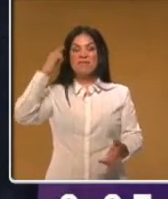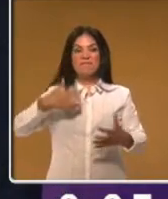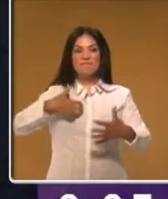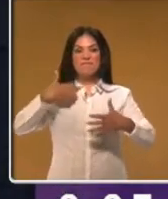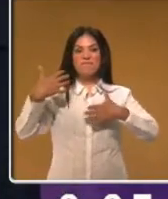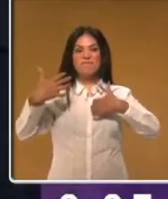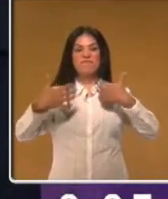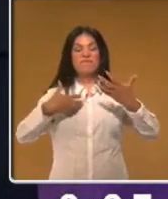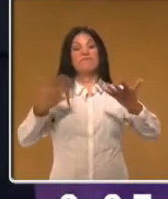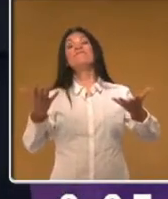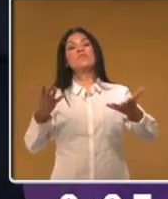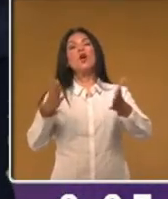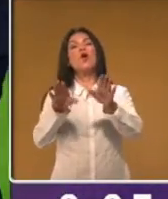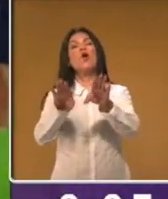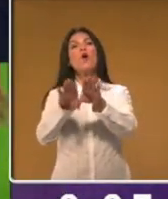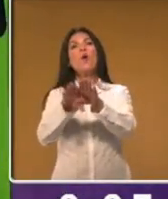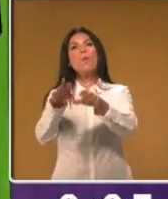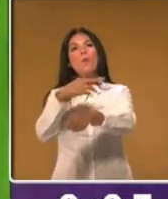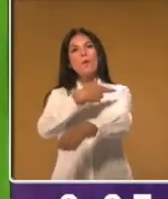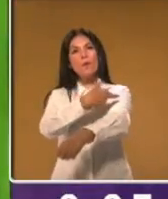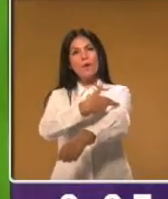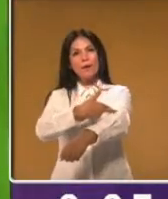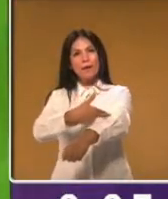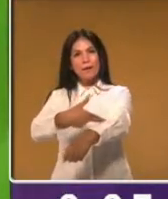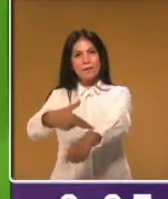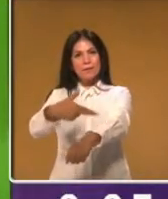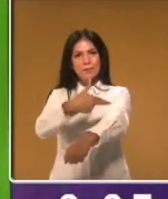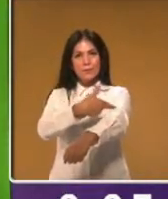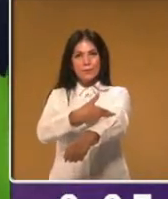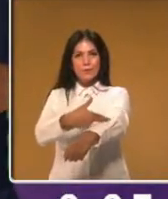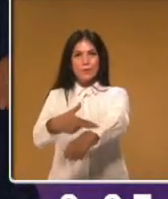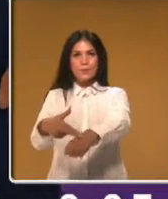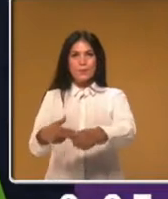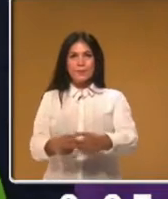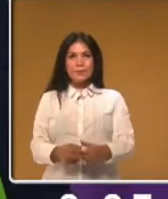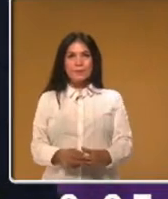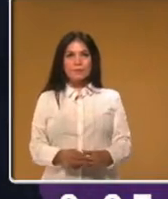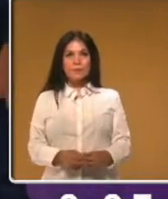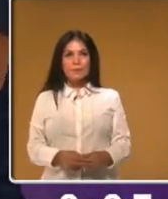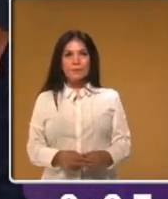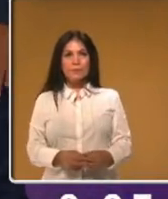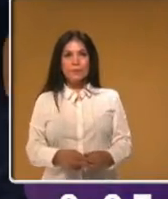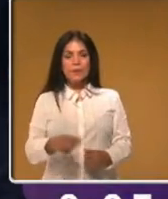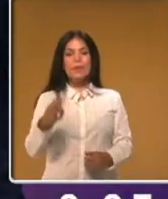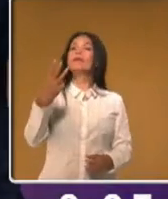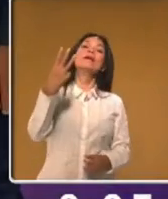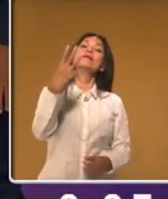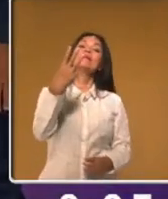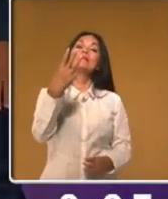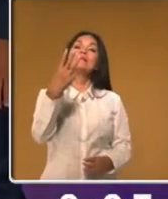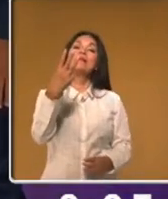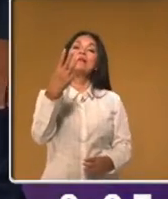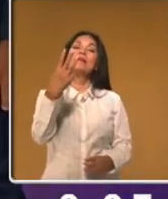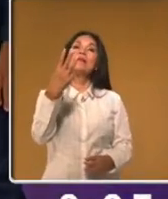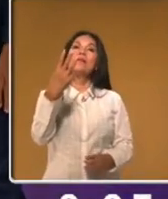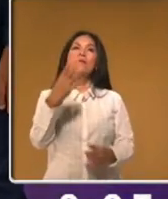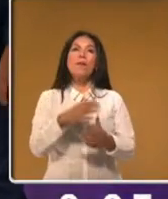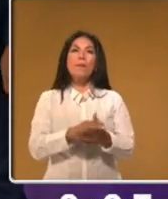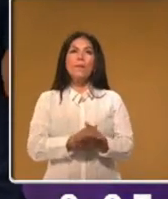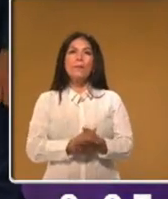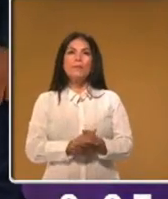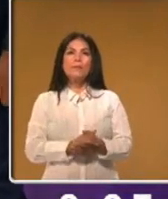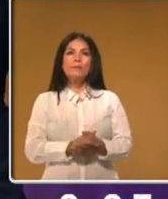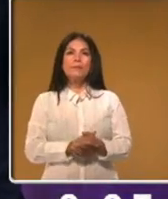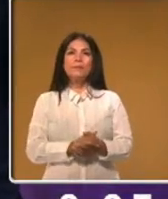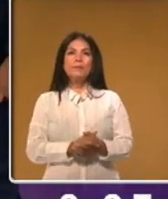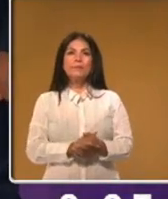go out with my friends. Then we have that part of a video game,